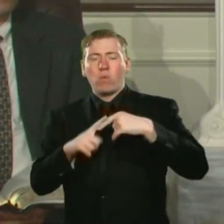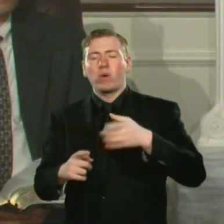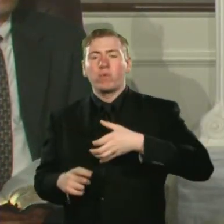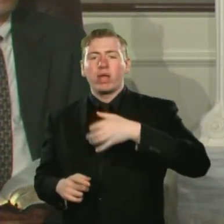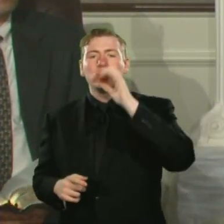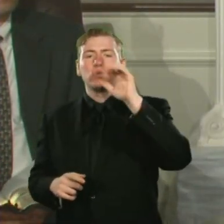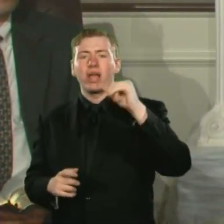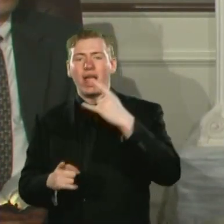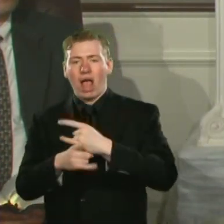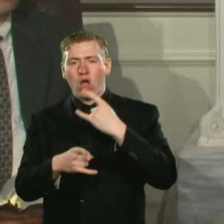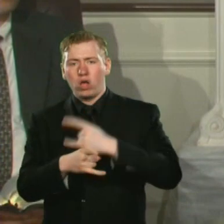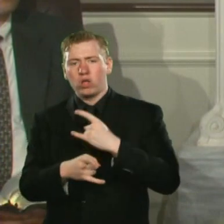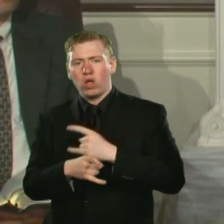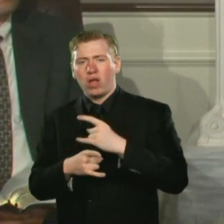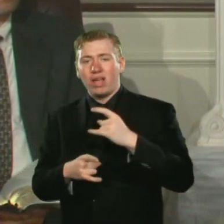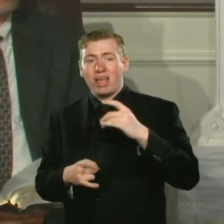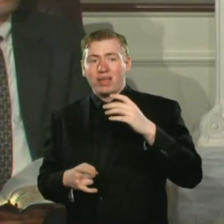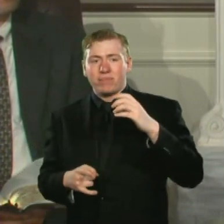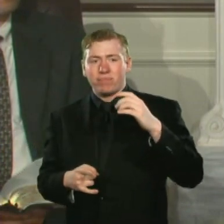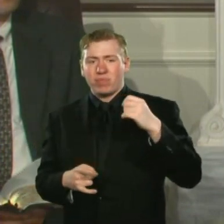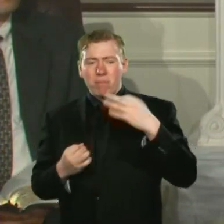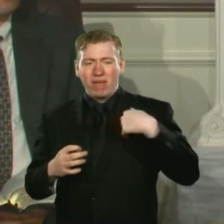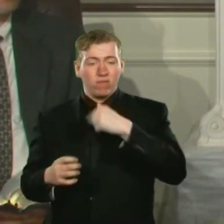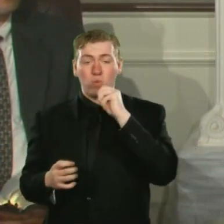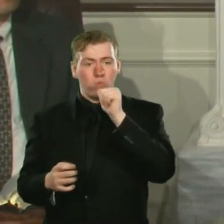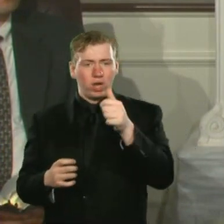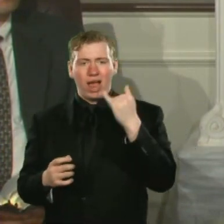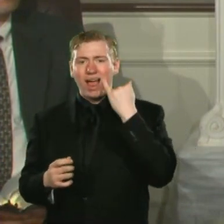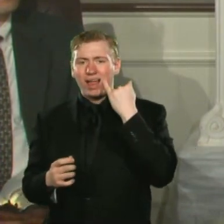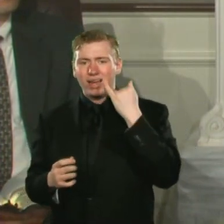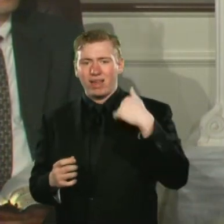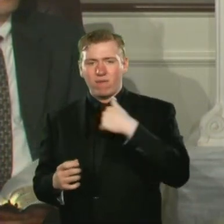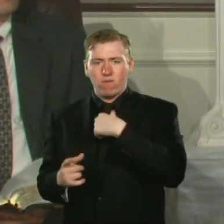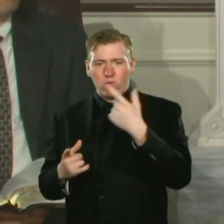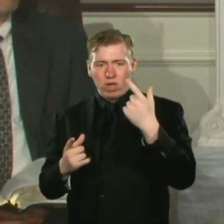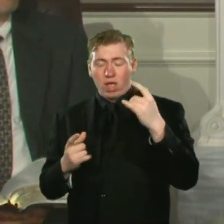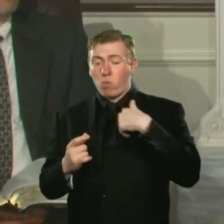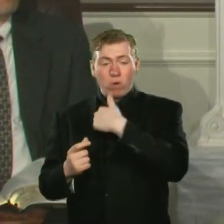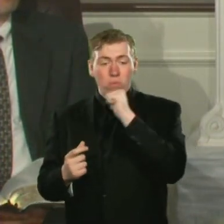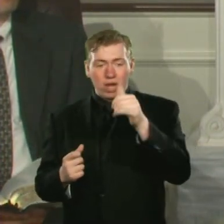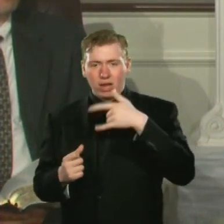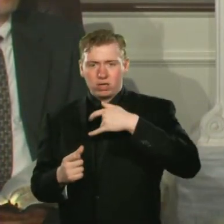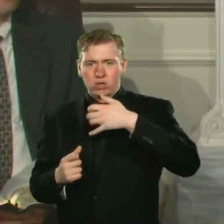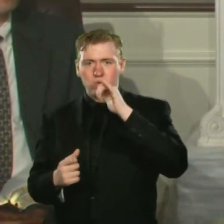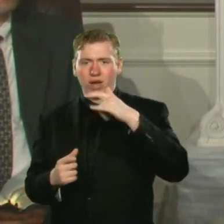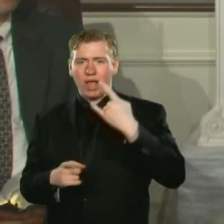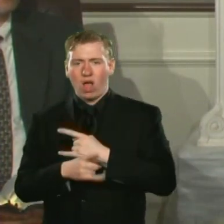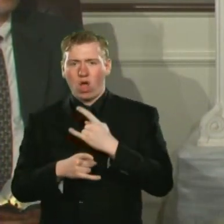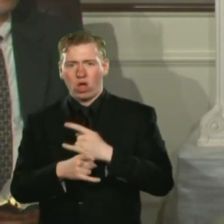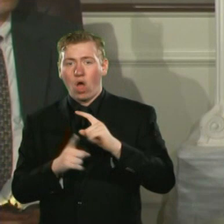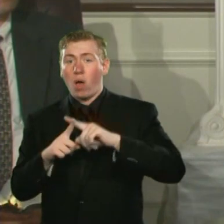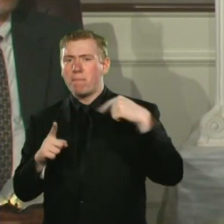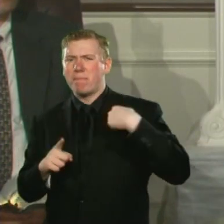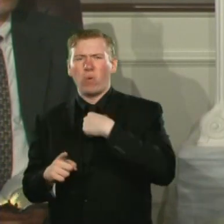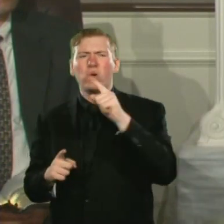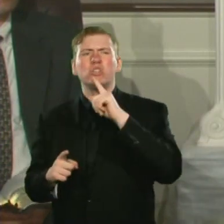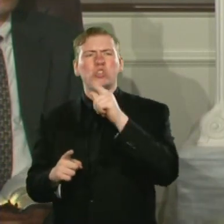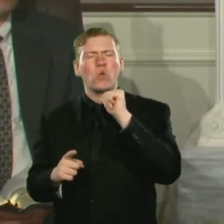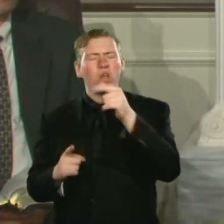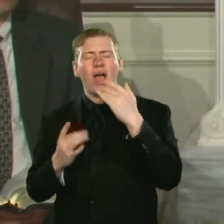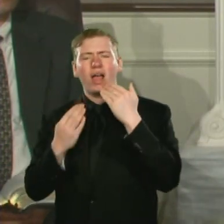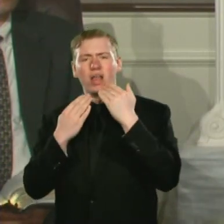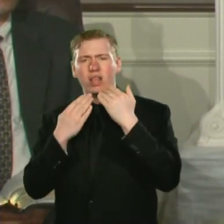lip if it was our life dependent upon it. But we are so ungrateful. We wouldn't smoke a cigarette, but